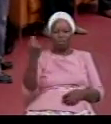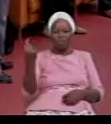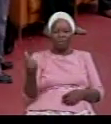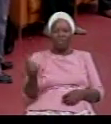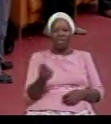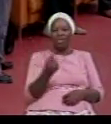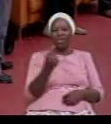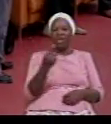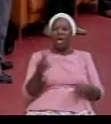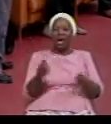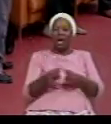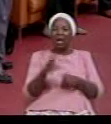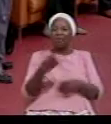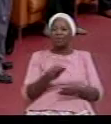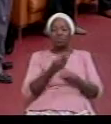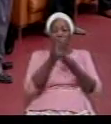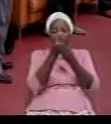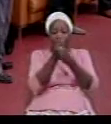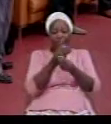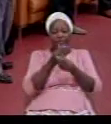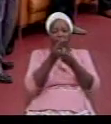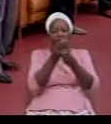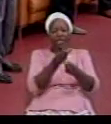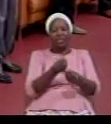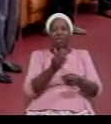As you feed your body,